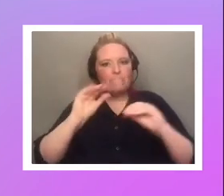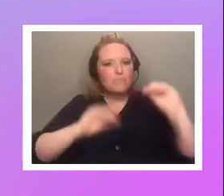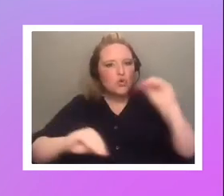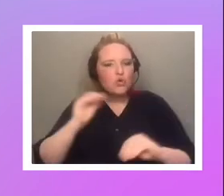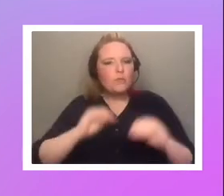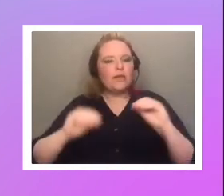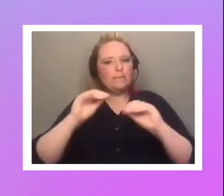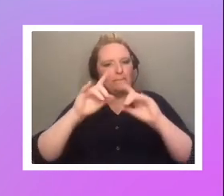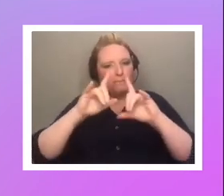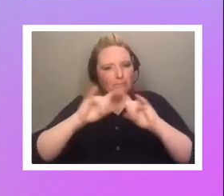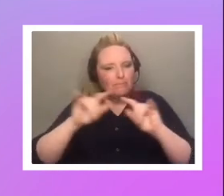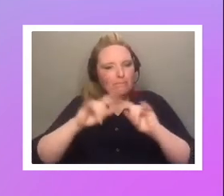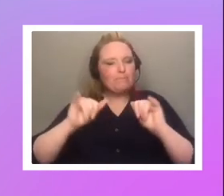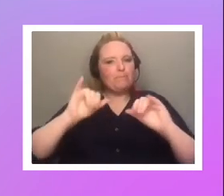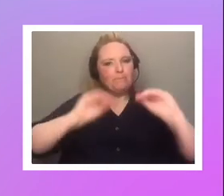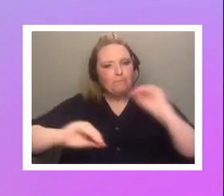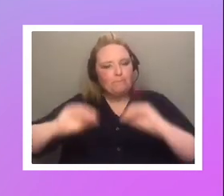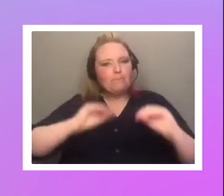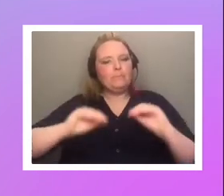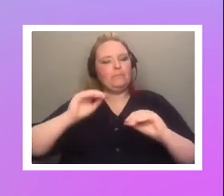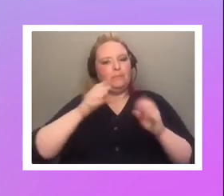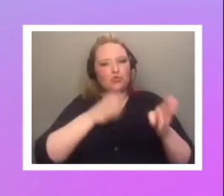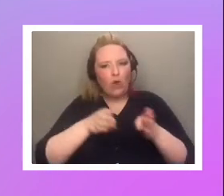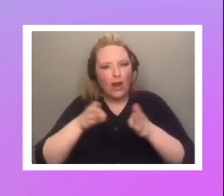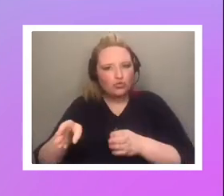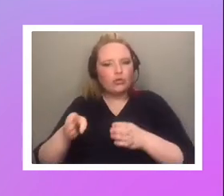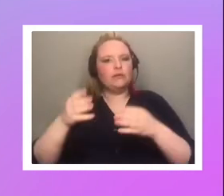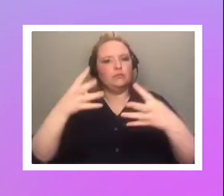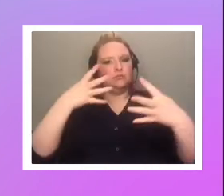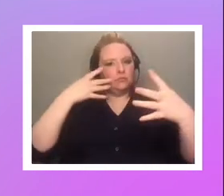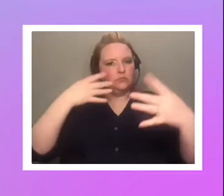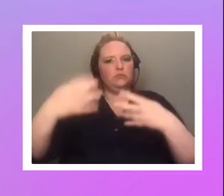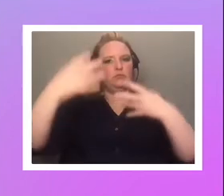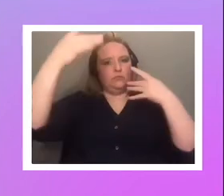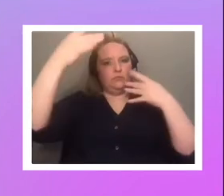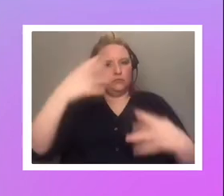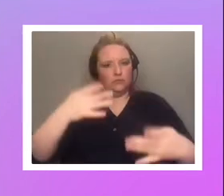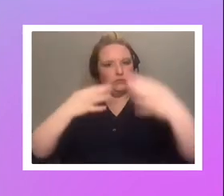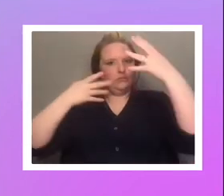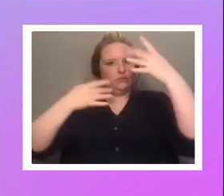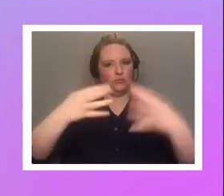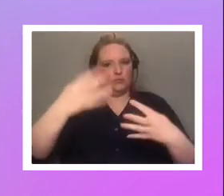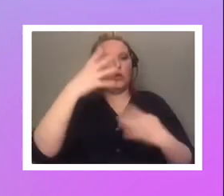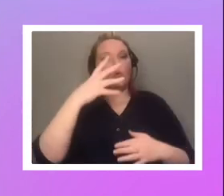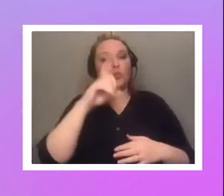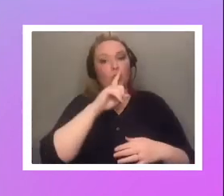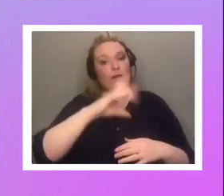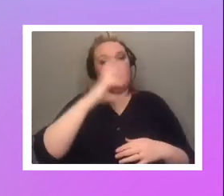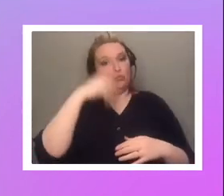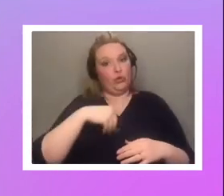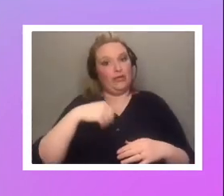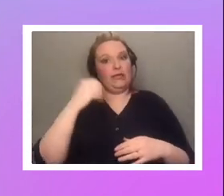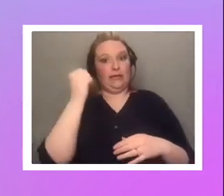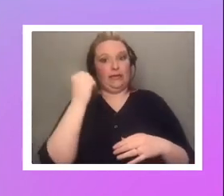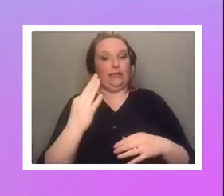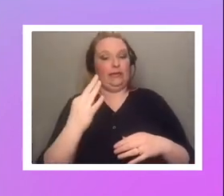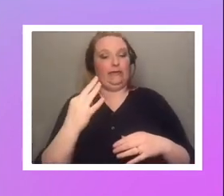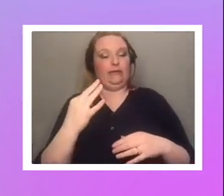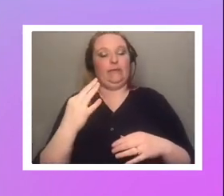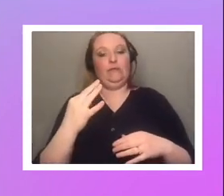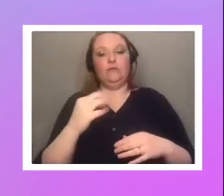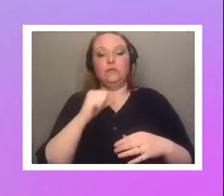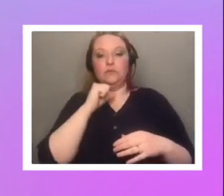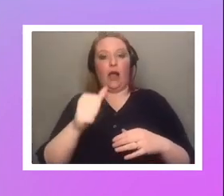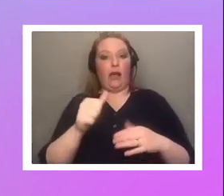multi-speed, multi-directional rather, sorry, and multi-speed stuff going on. And it's a really gorgeous effect if it's, you know, if it's something that won't